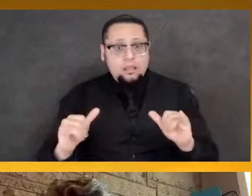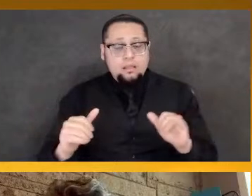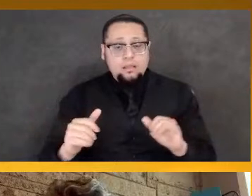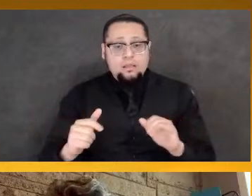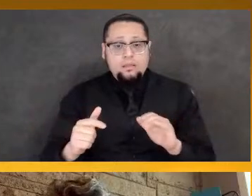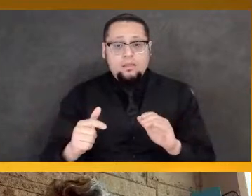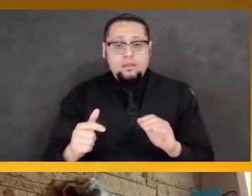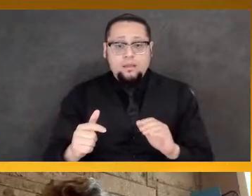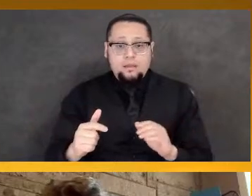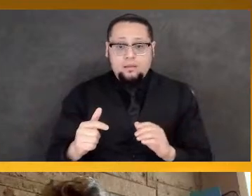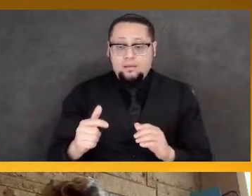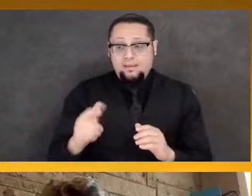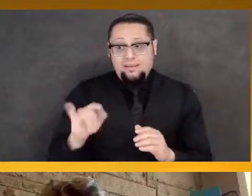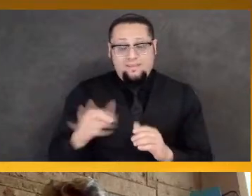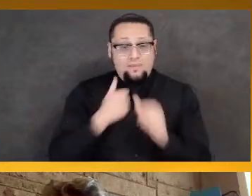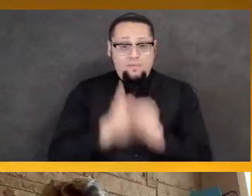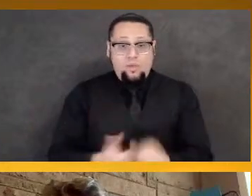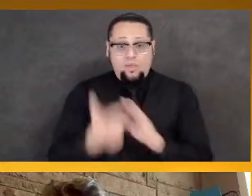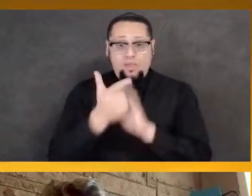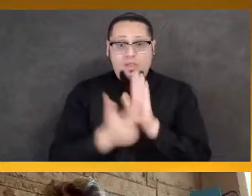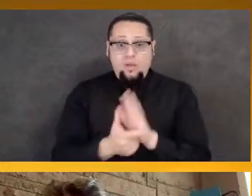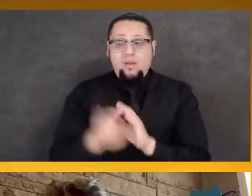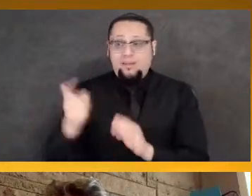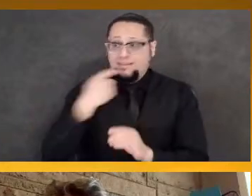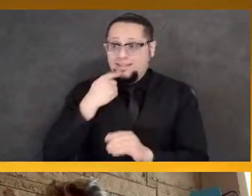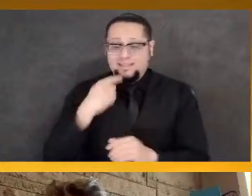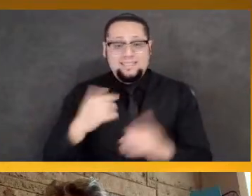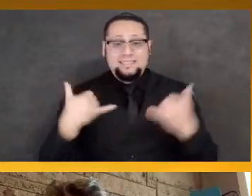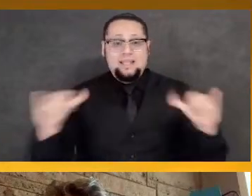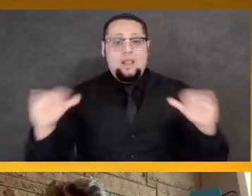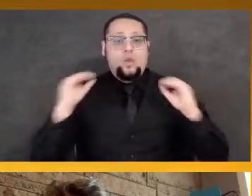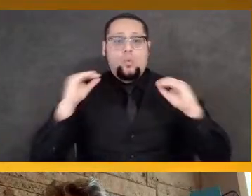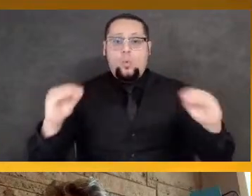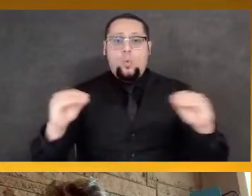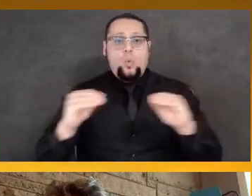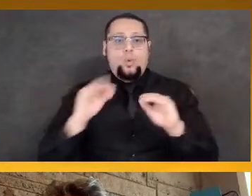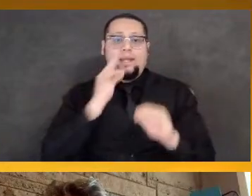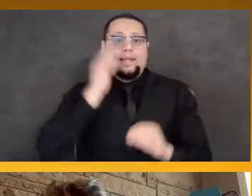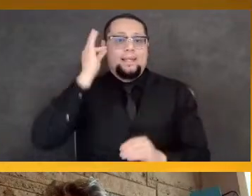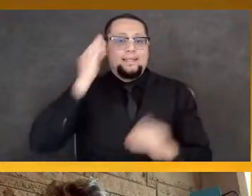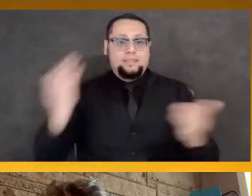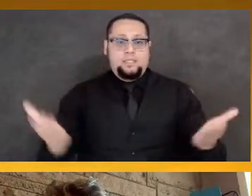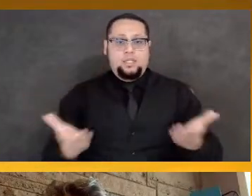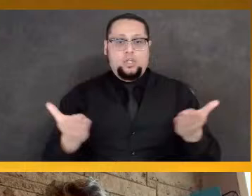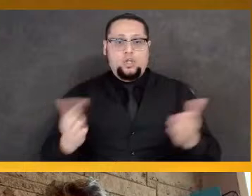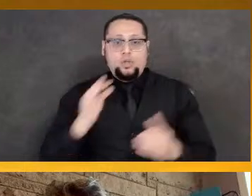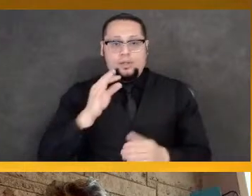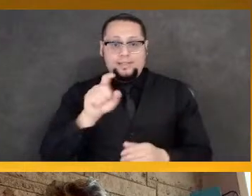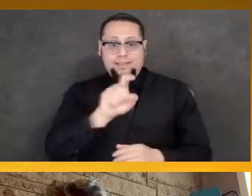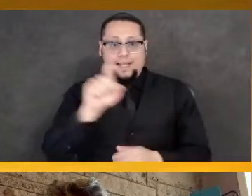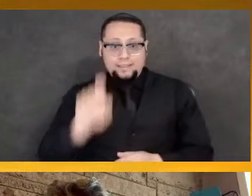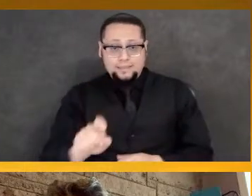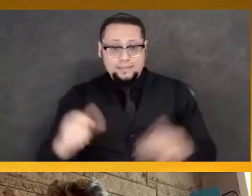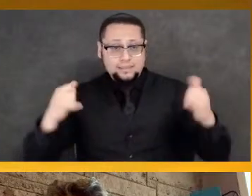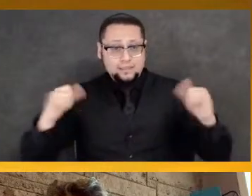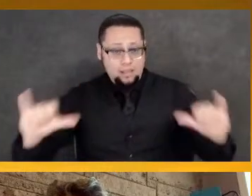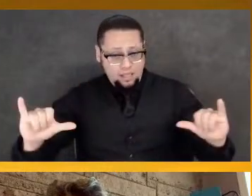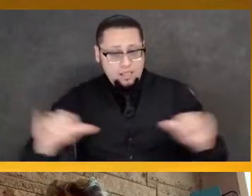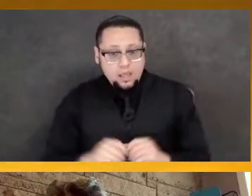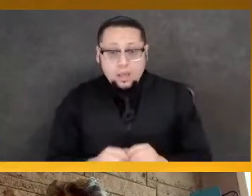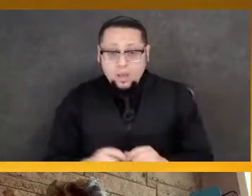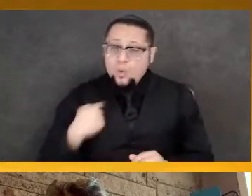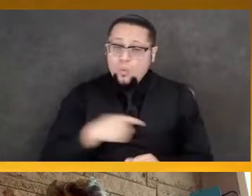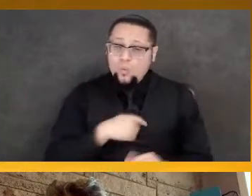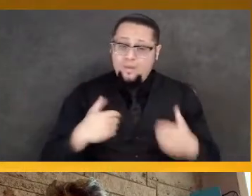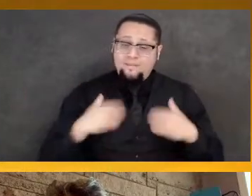Indians in Texas, except for that are under their jurisdiction. So, we have a lot of work to